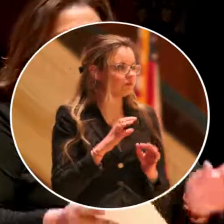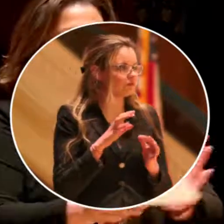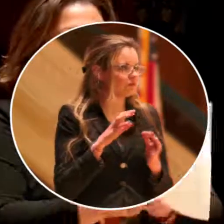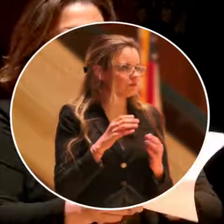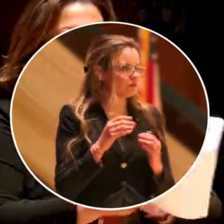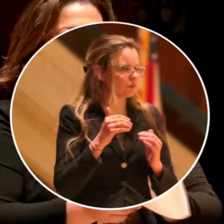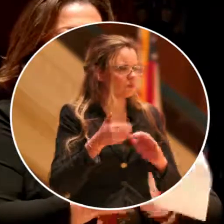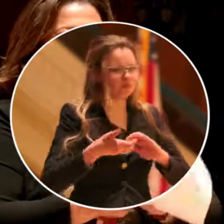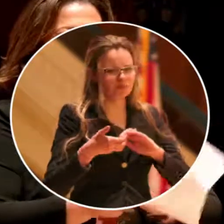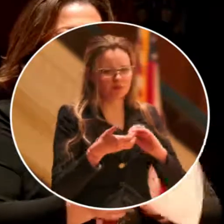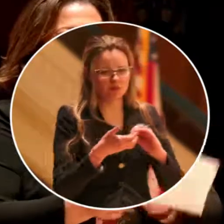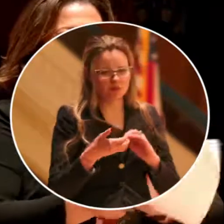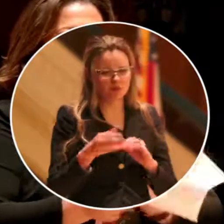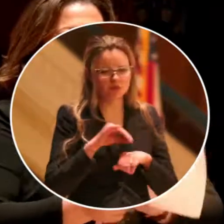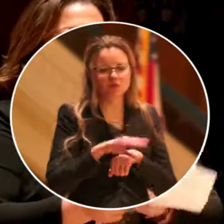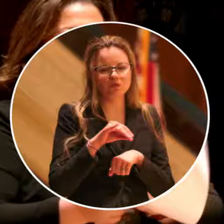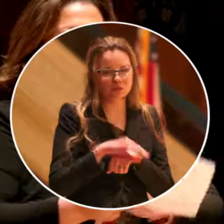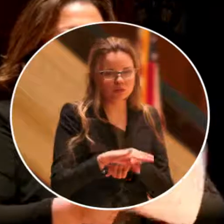Yeah.